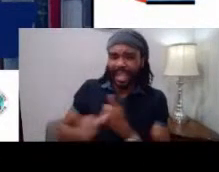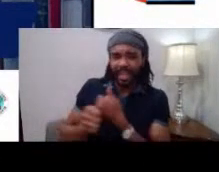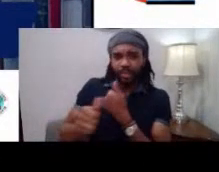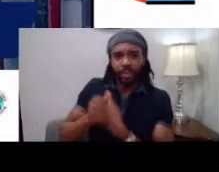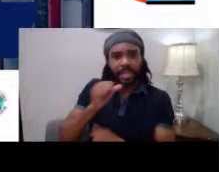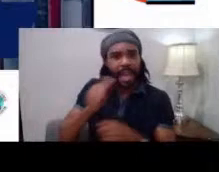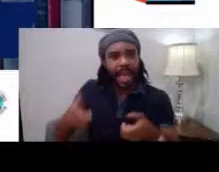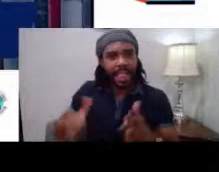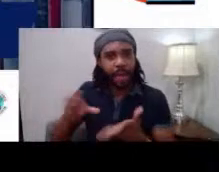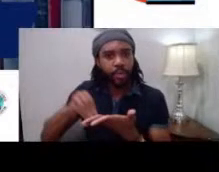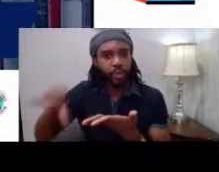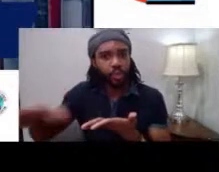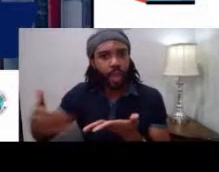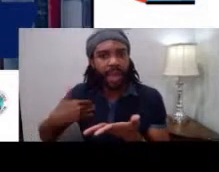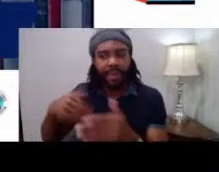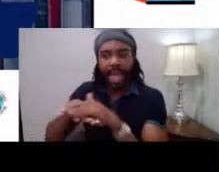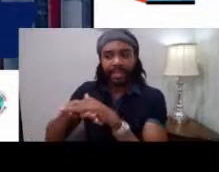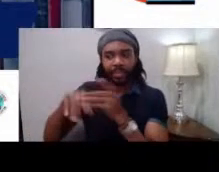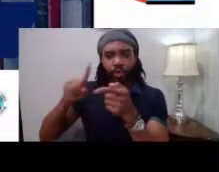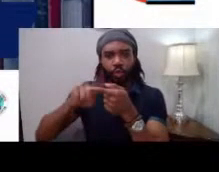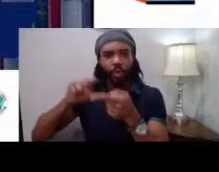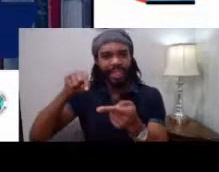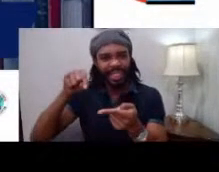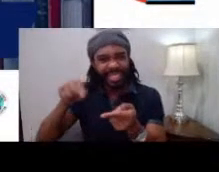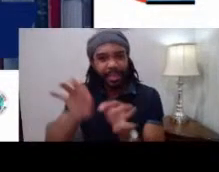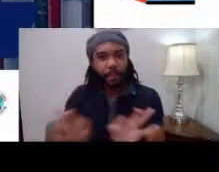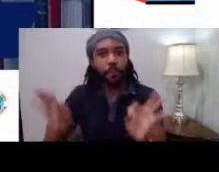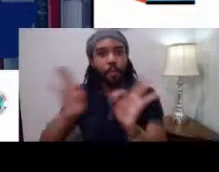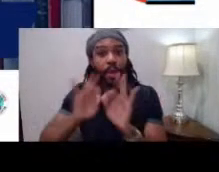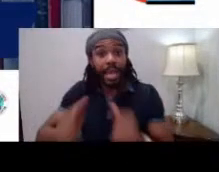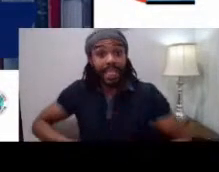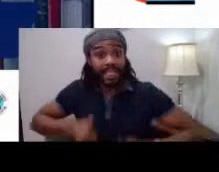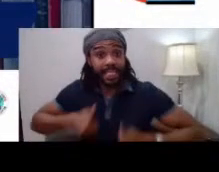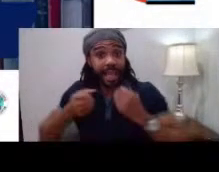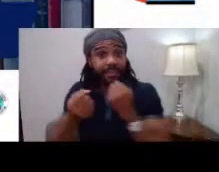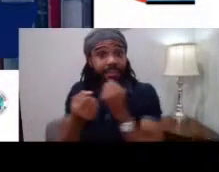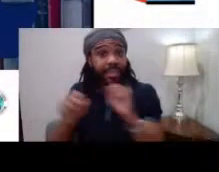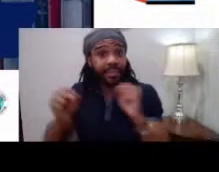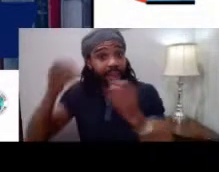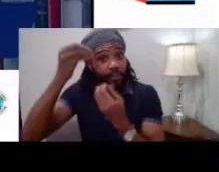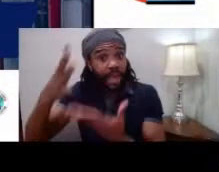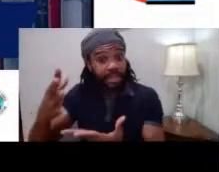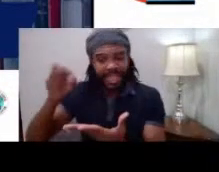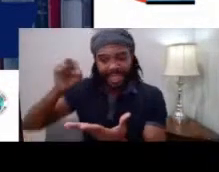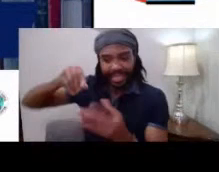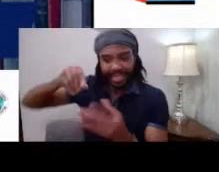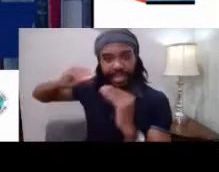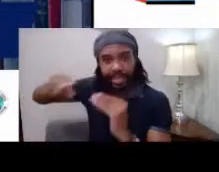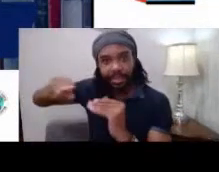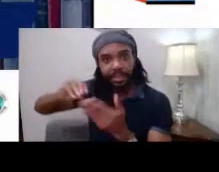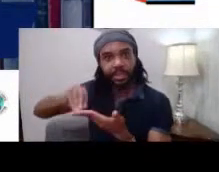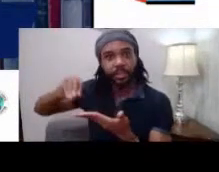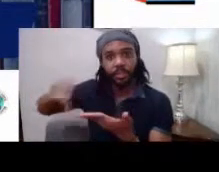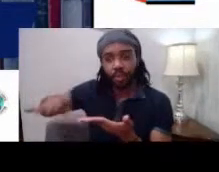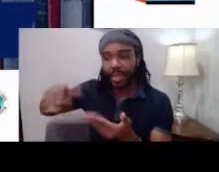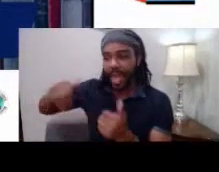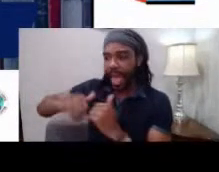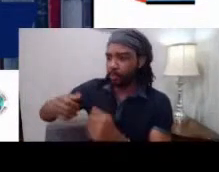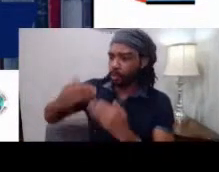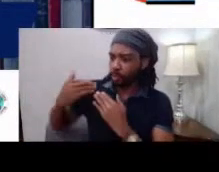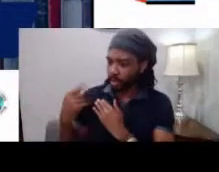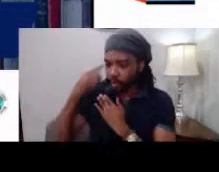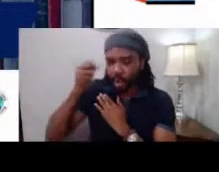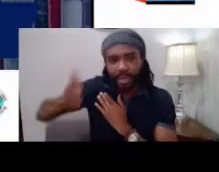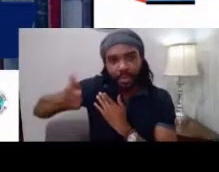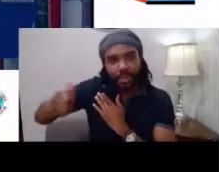access to this very important life-saving information. It teaches kids how to be responsible for themselves and their choices, how to